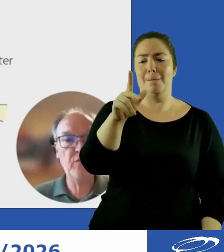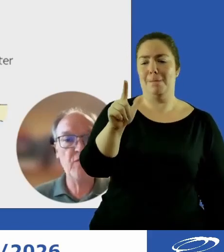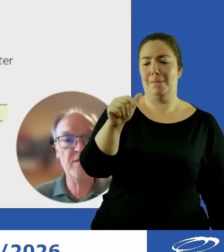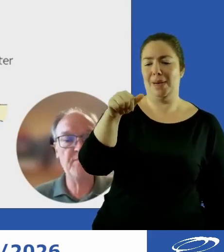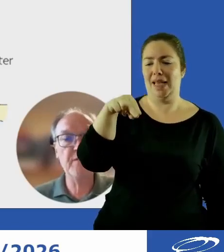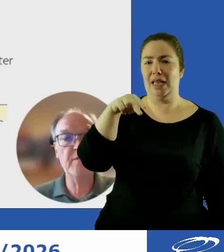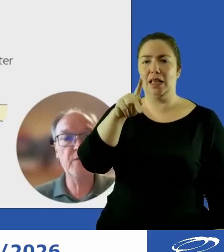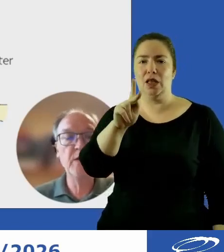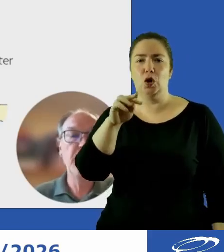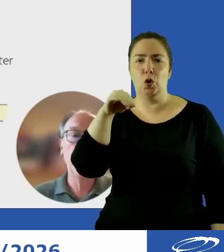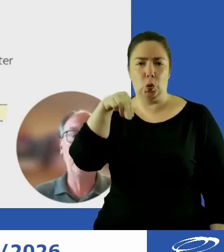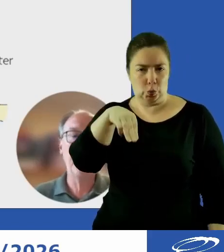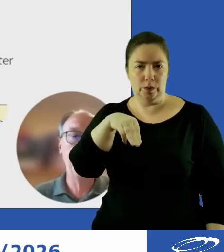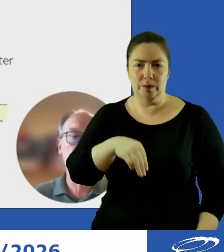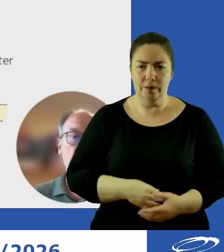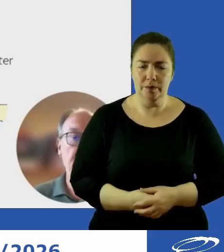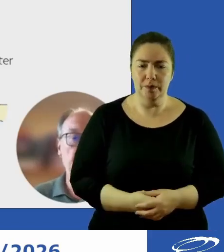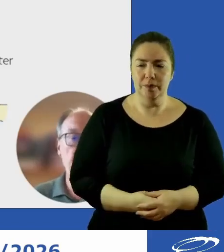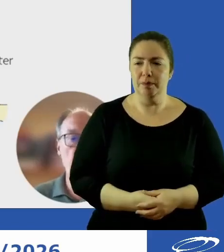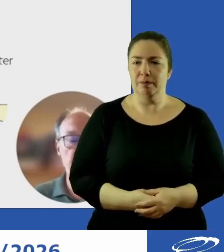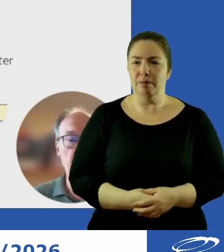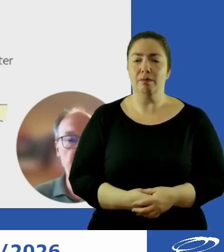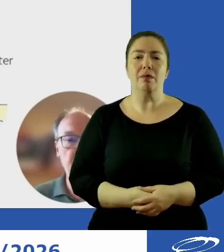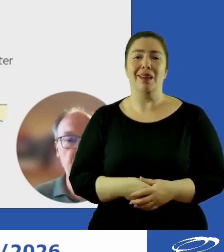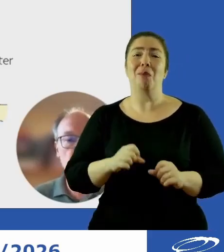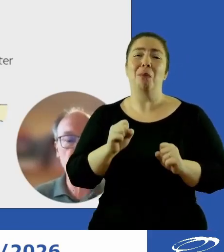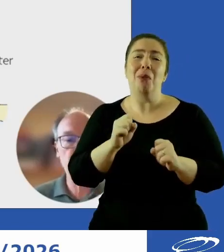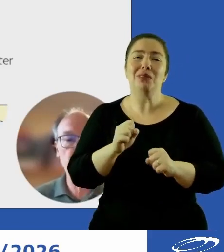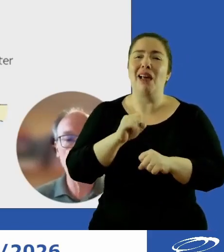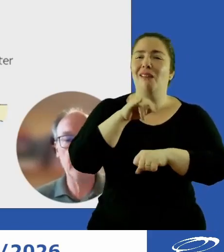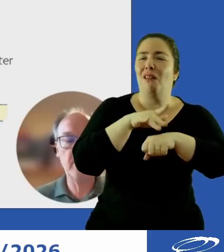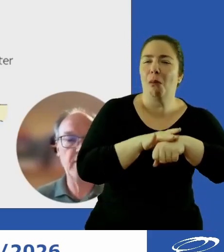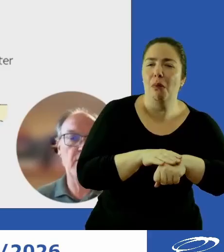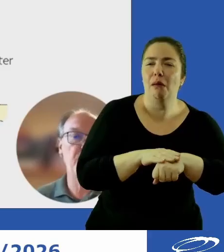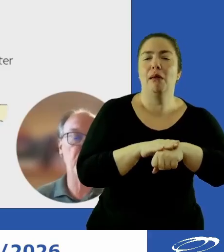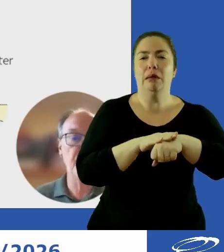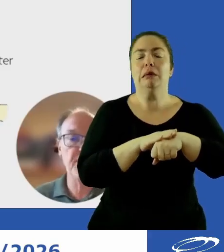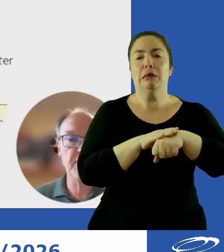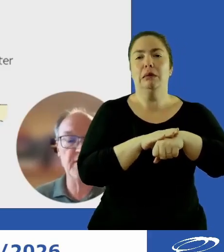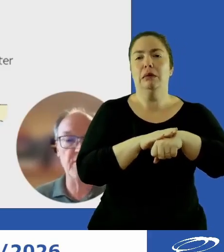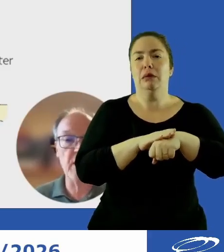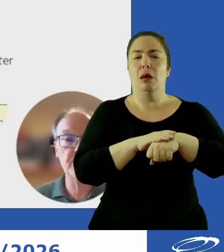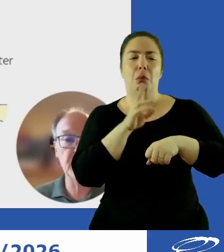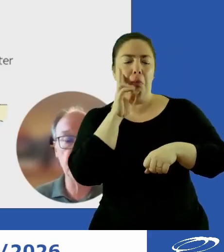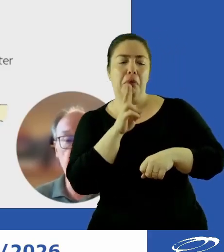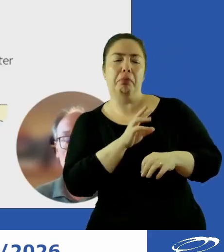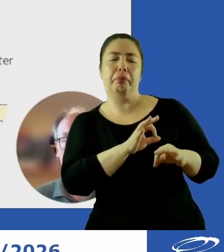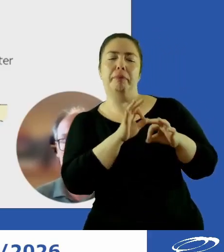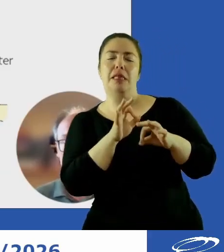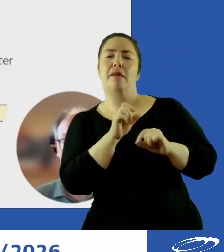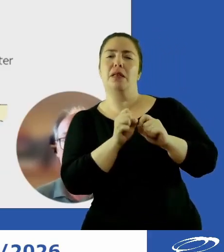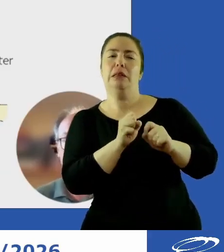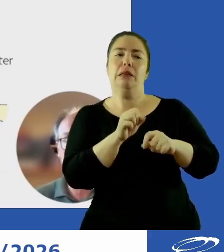bacteria responsible of the inflammatory signs that we observe in the surrounding tissue